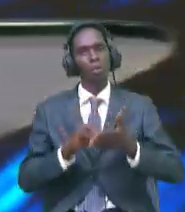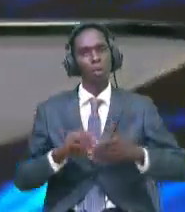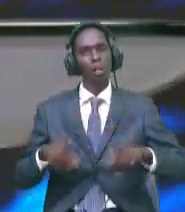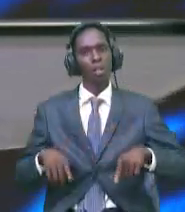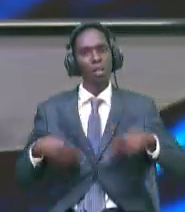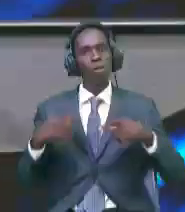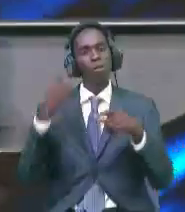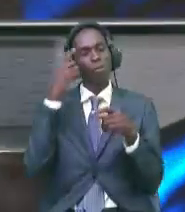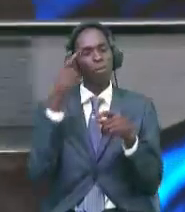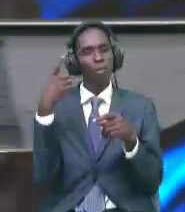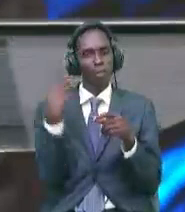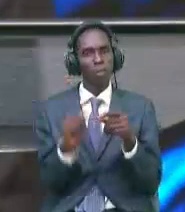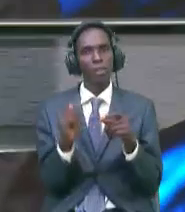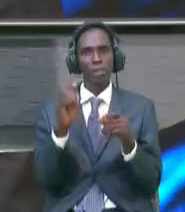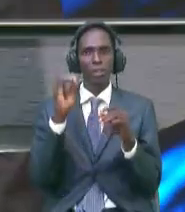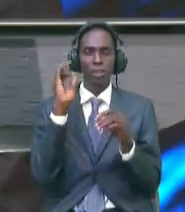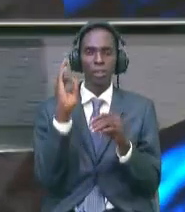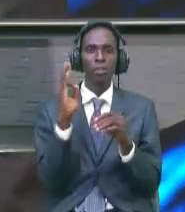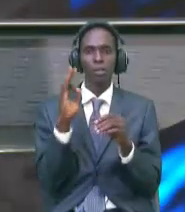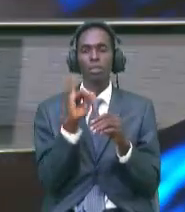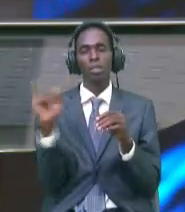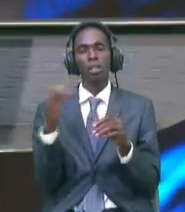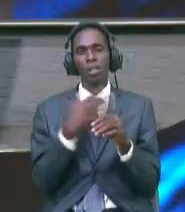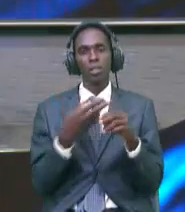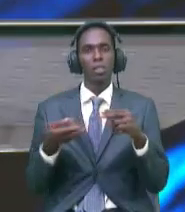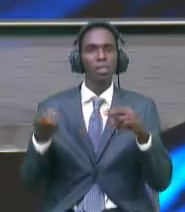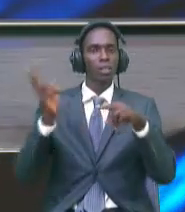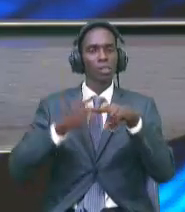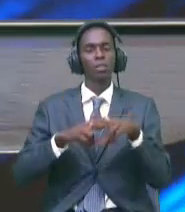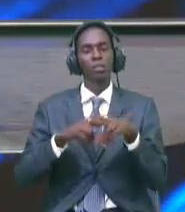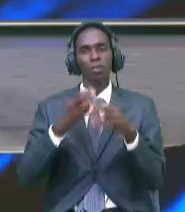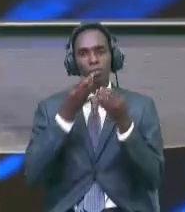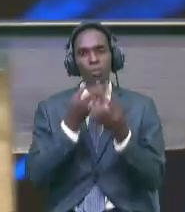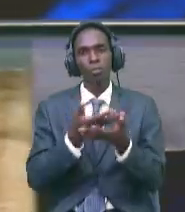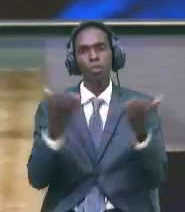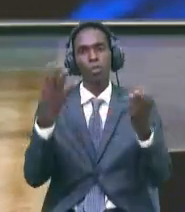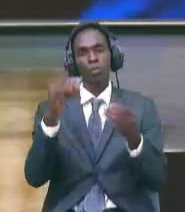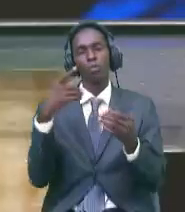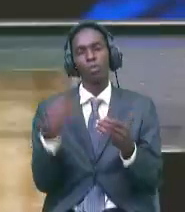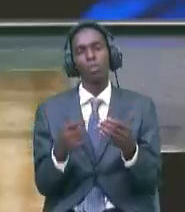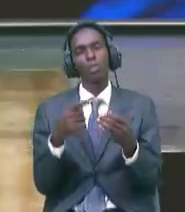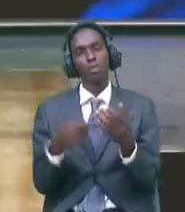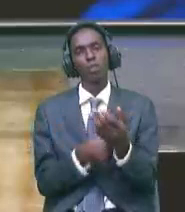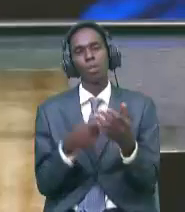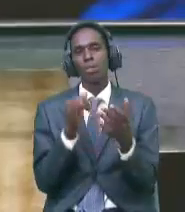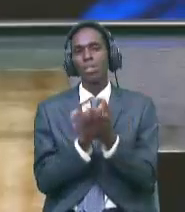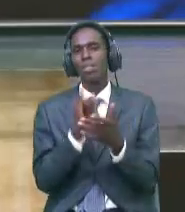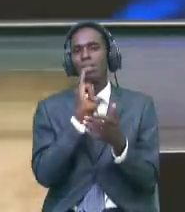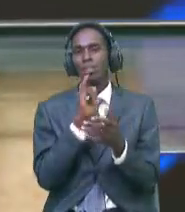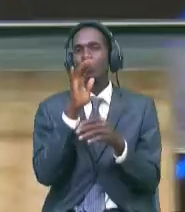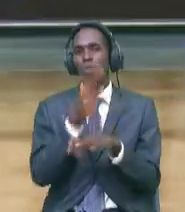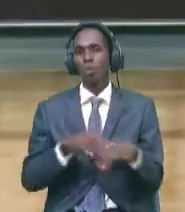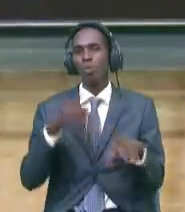the propagation of the gospel. That's the sacrifice we're talking about, and that is the consecration, that